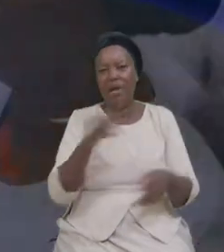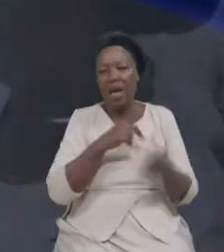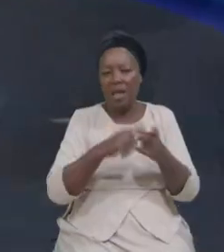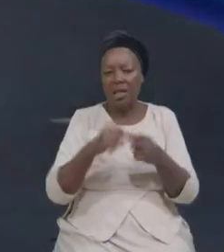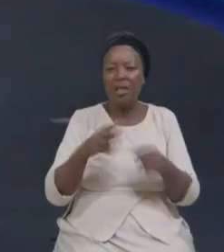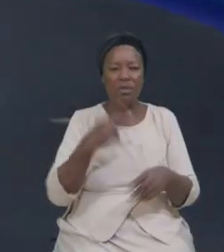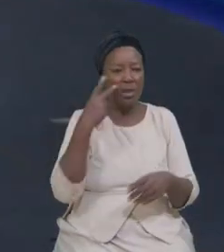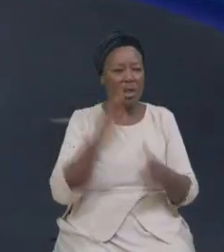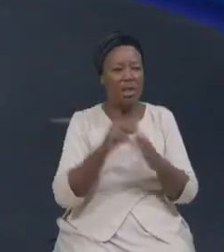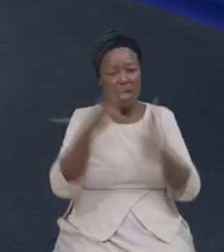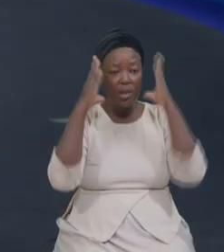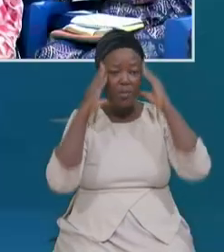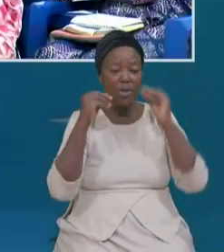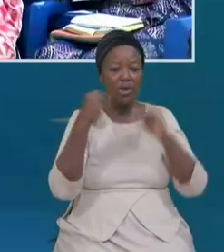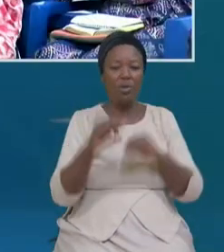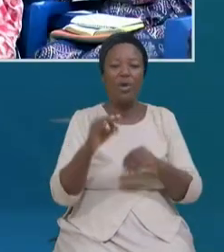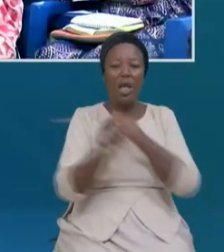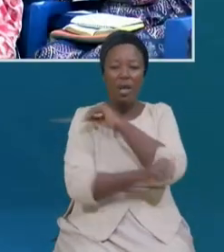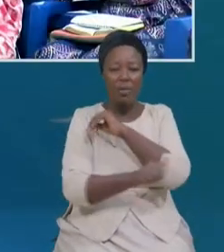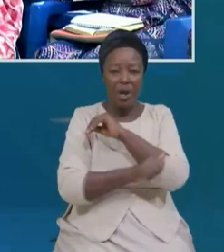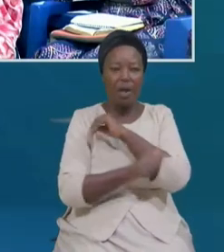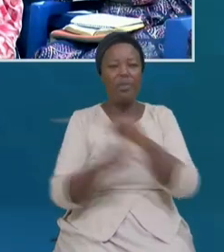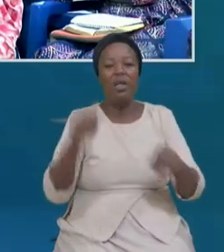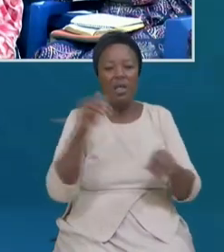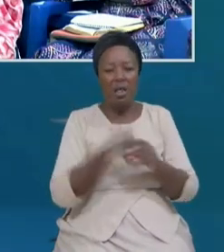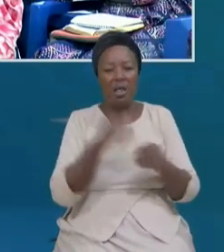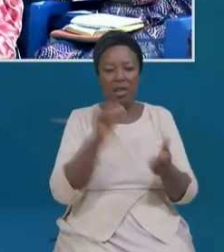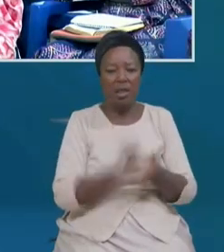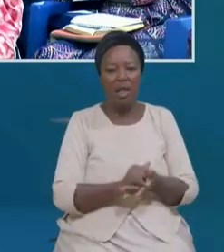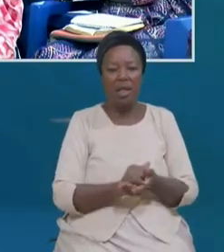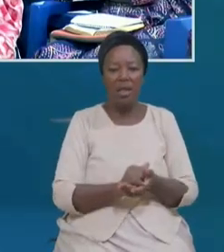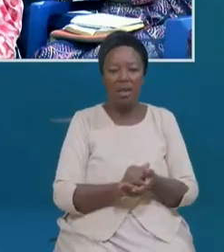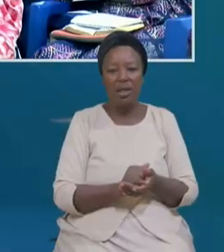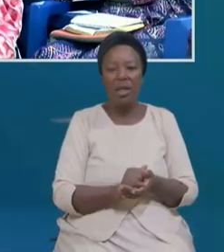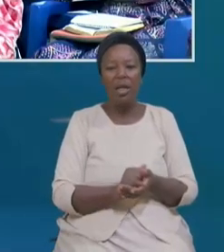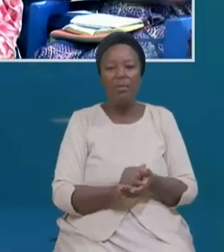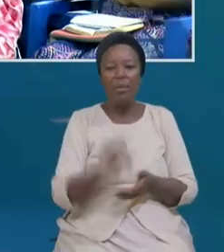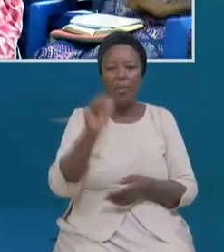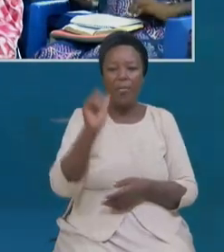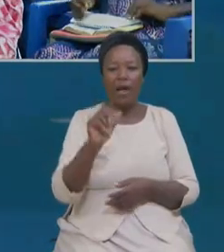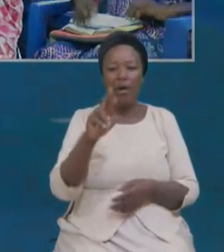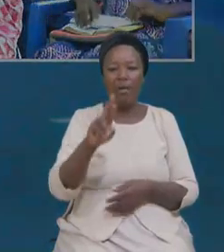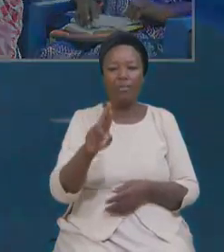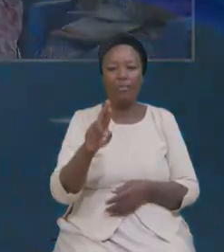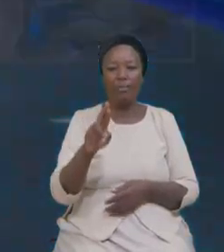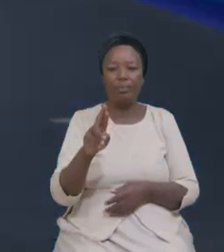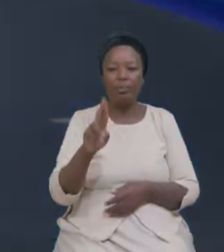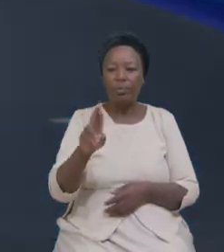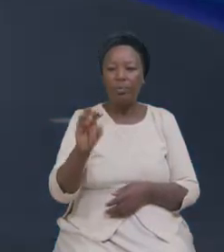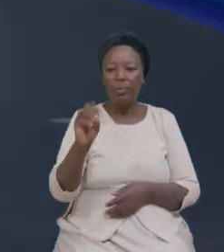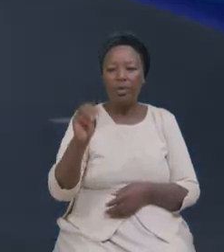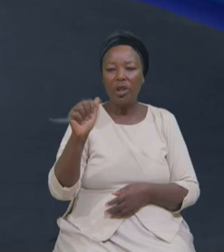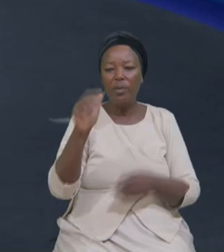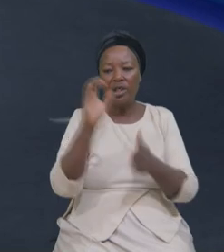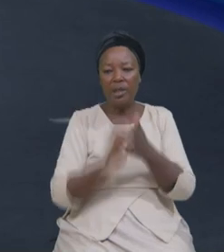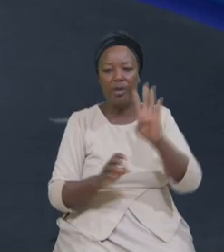Romans chapter 4, and I'm reading here from verse 17. Romans chapter 4, verse 17, as